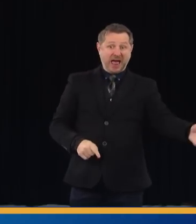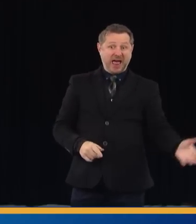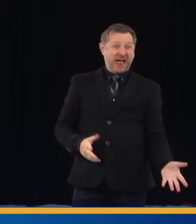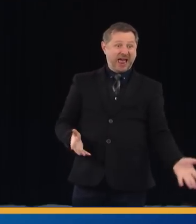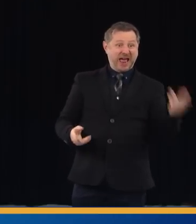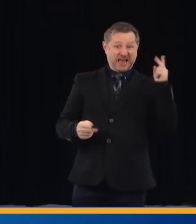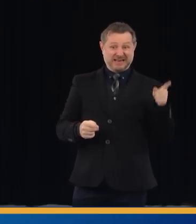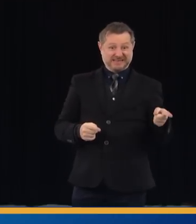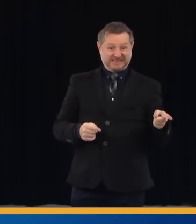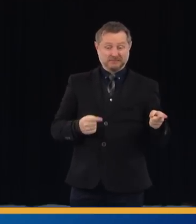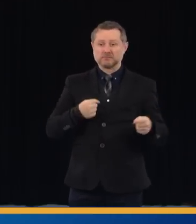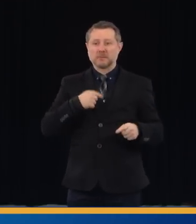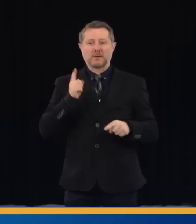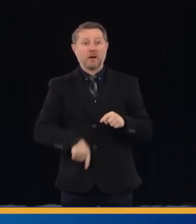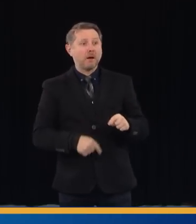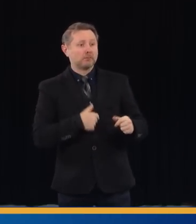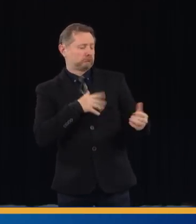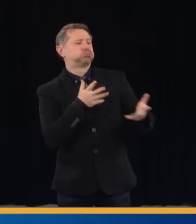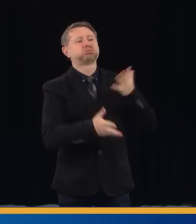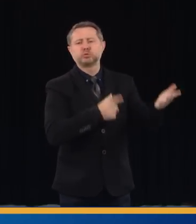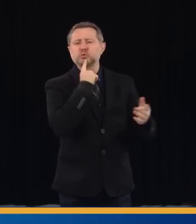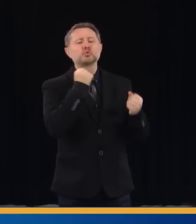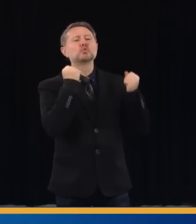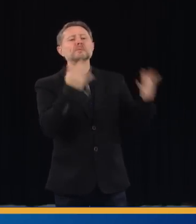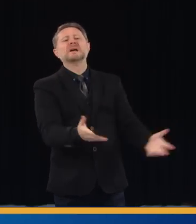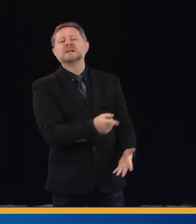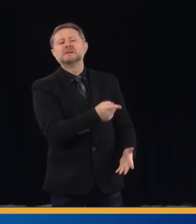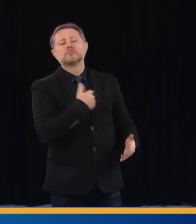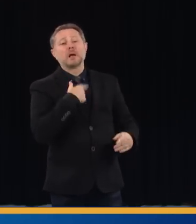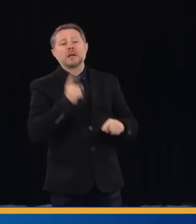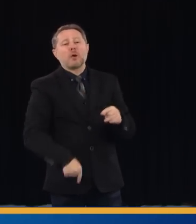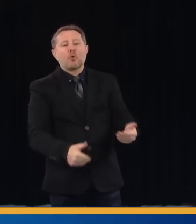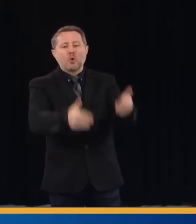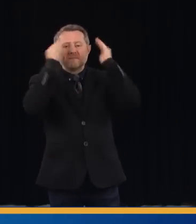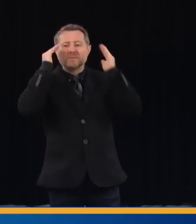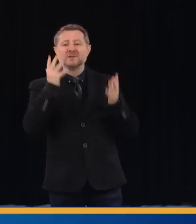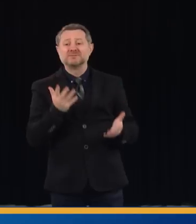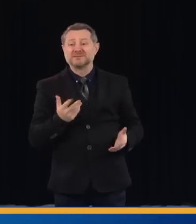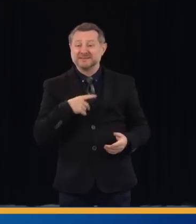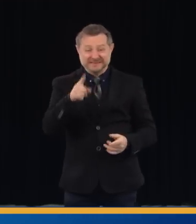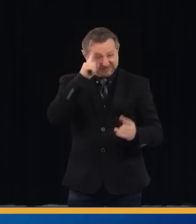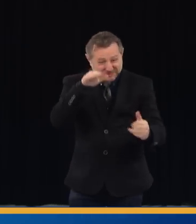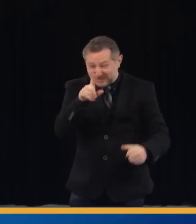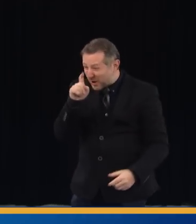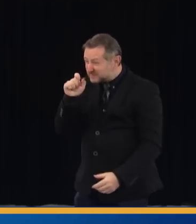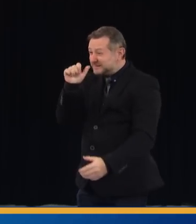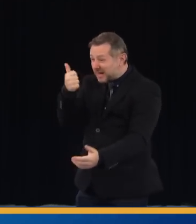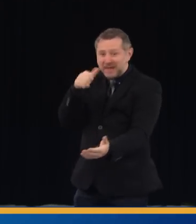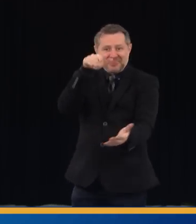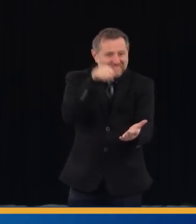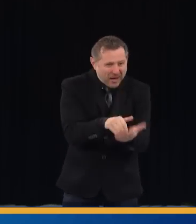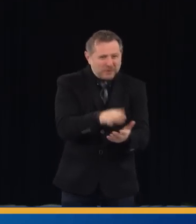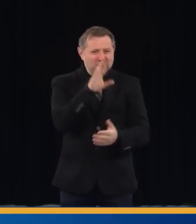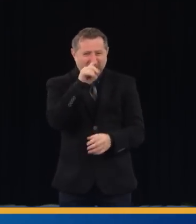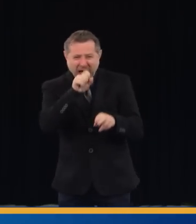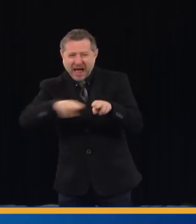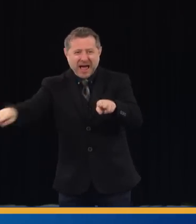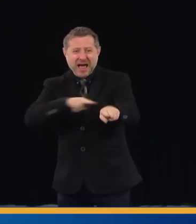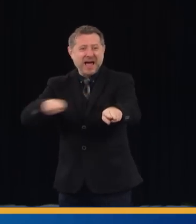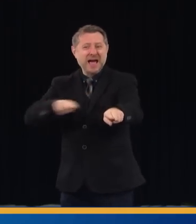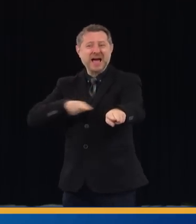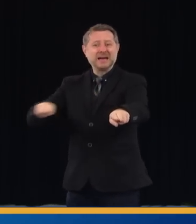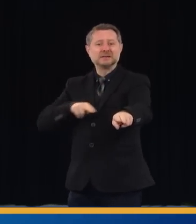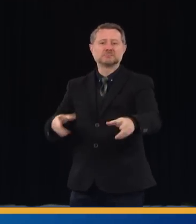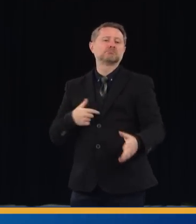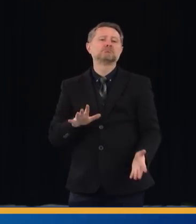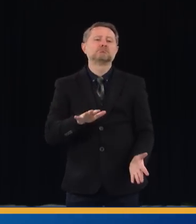anyway. You say over 110,000 beds. There is no possible way we could